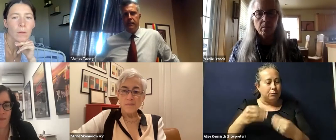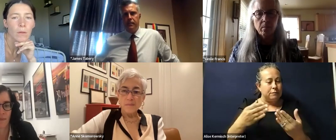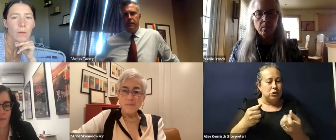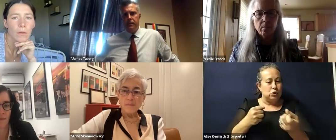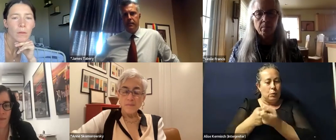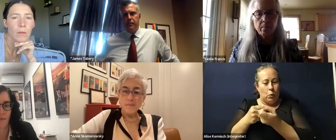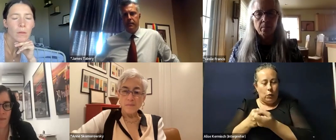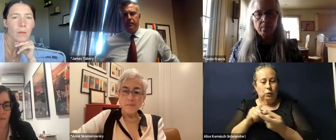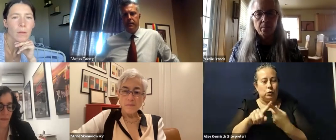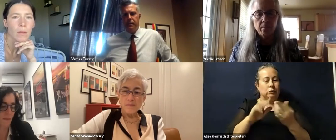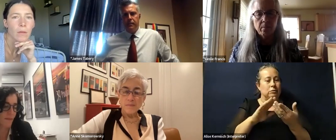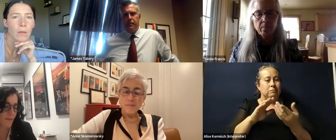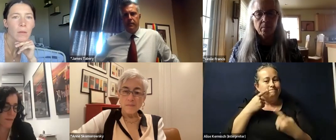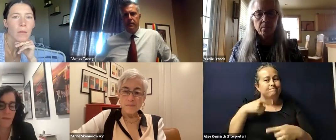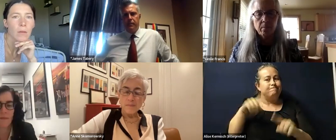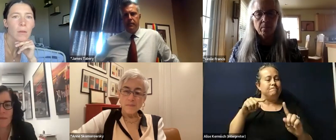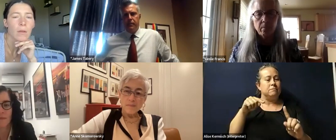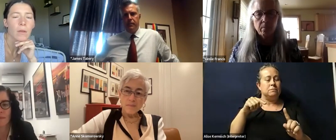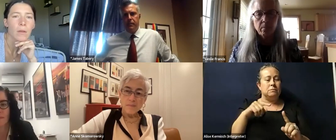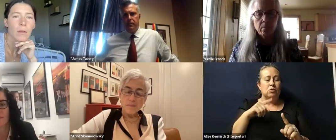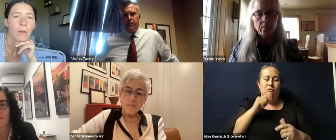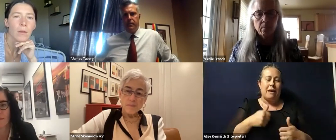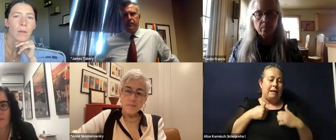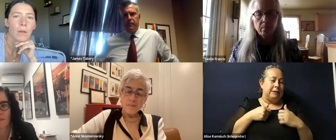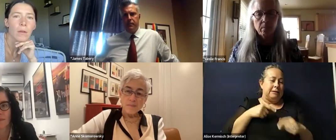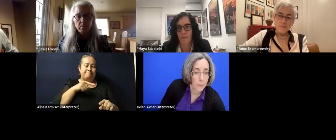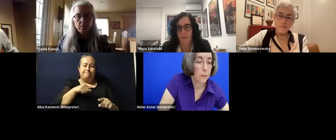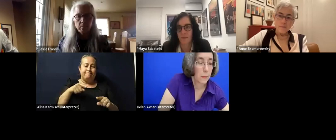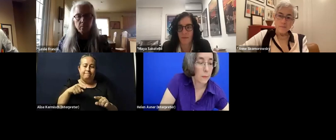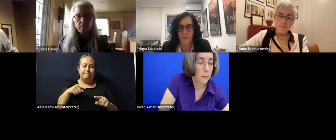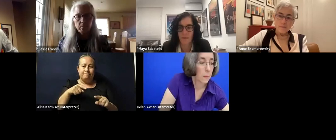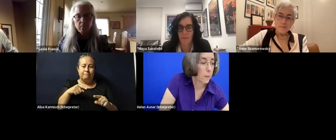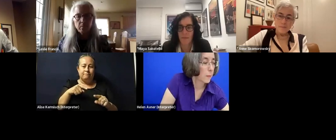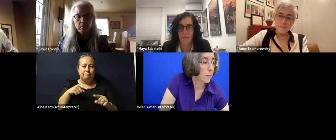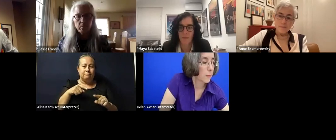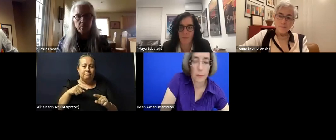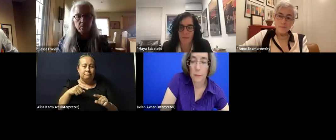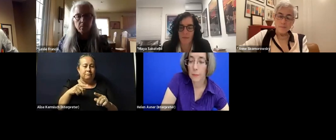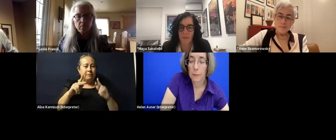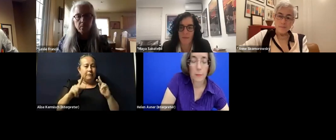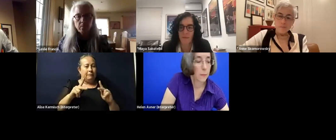they need to succeed. I mean, you know, the reality is that, you know, folks usually don't